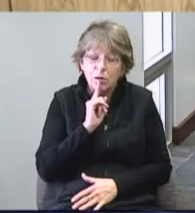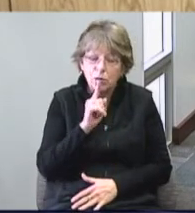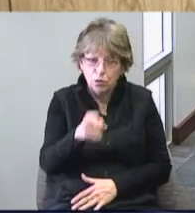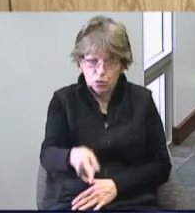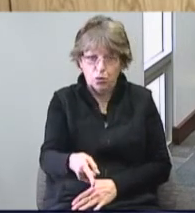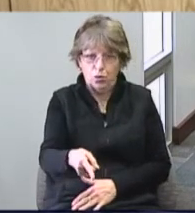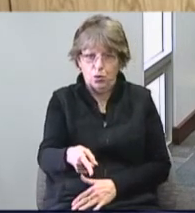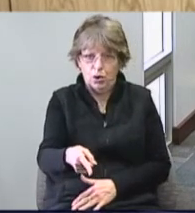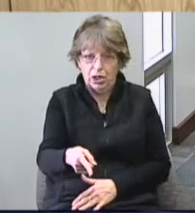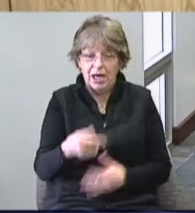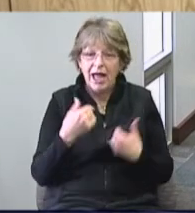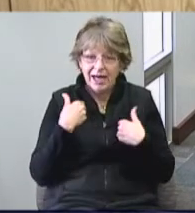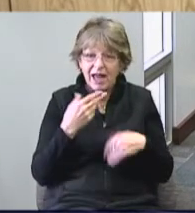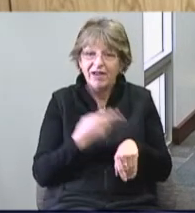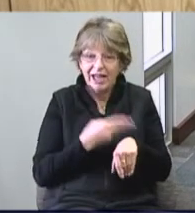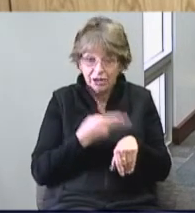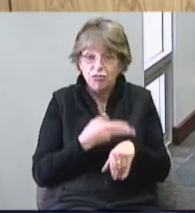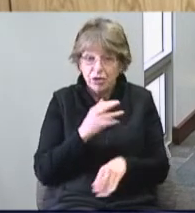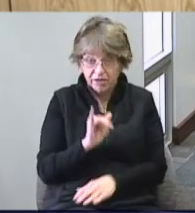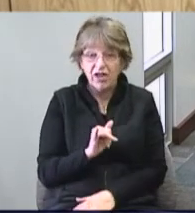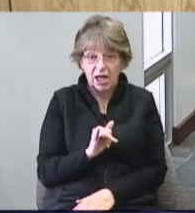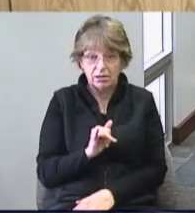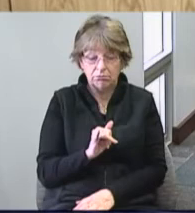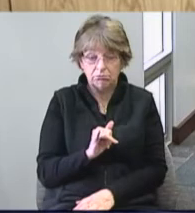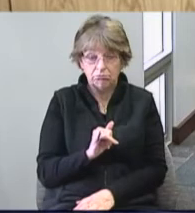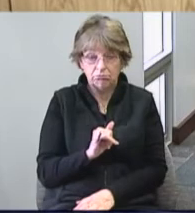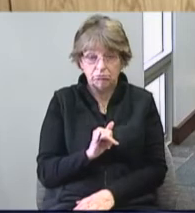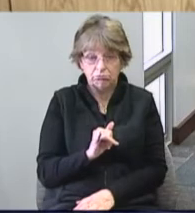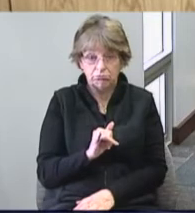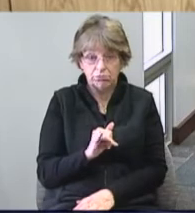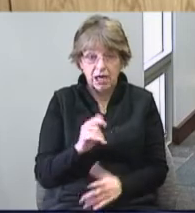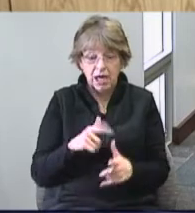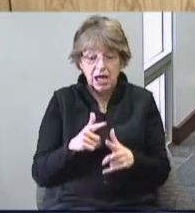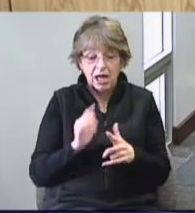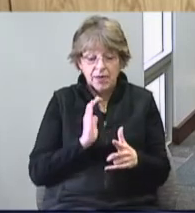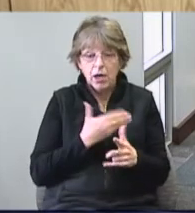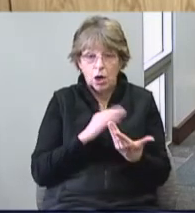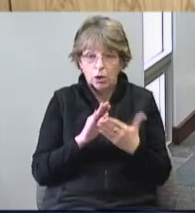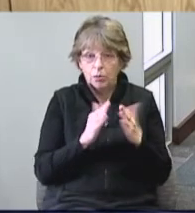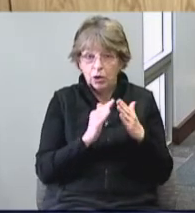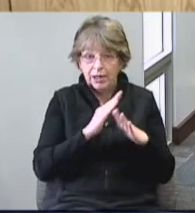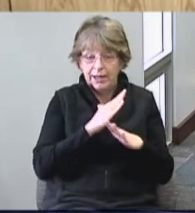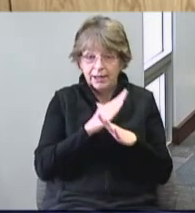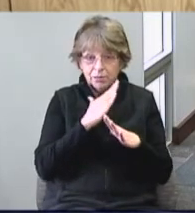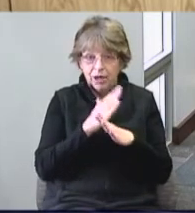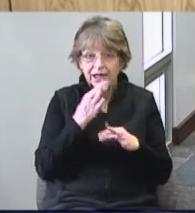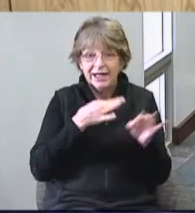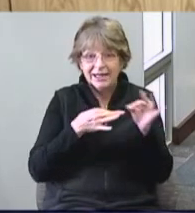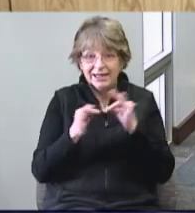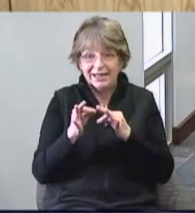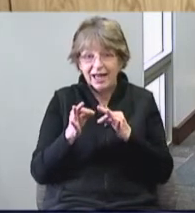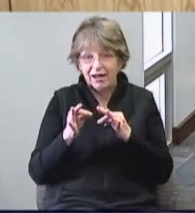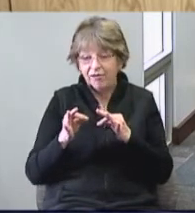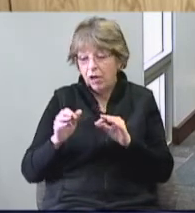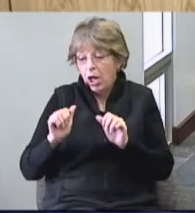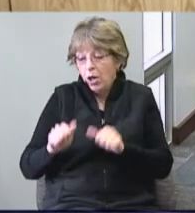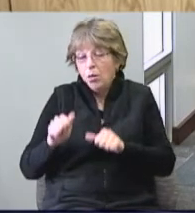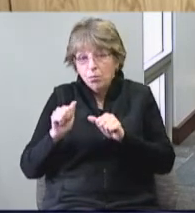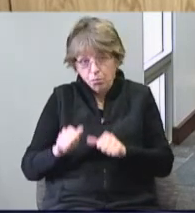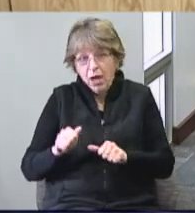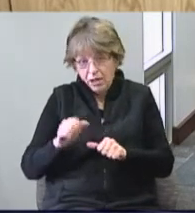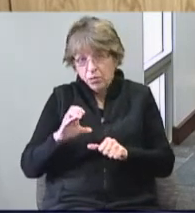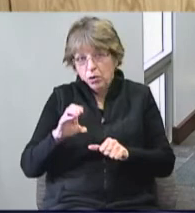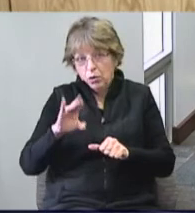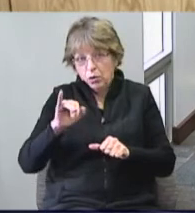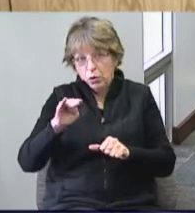they have a history of speaking the truth, so that our community is protected instead of potential criminals being set free